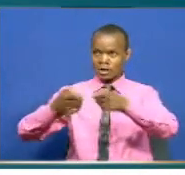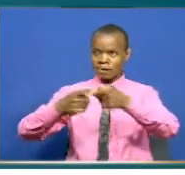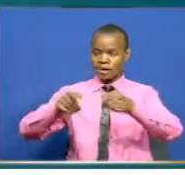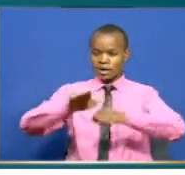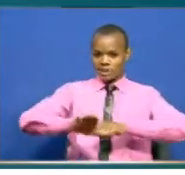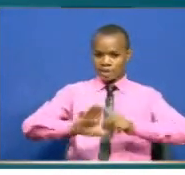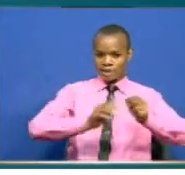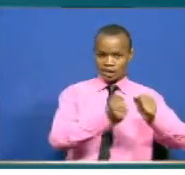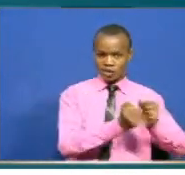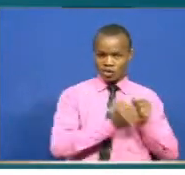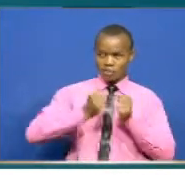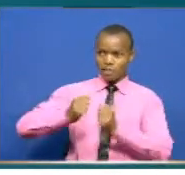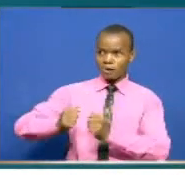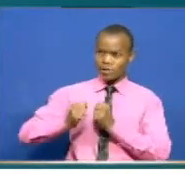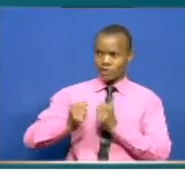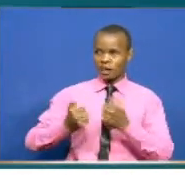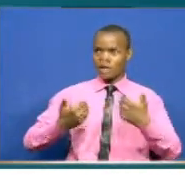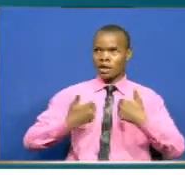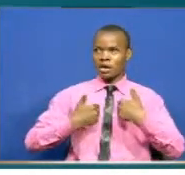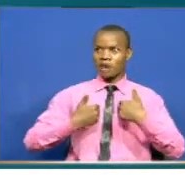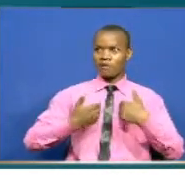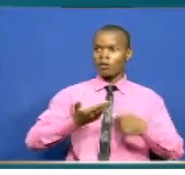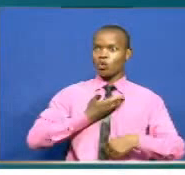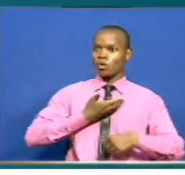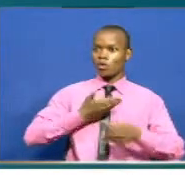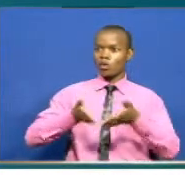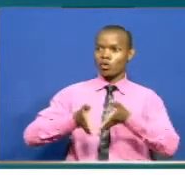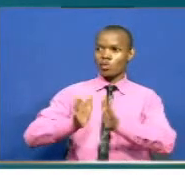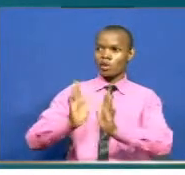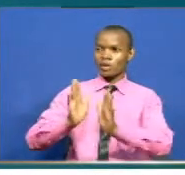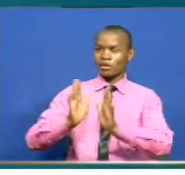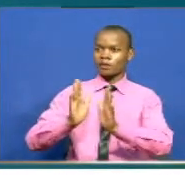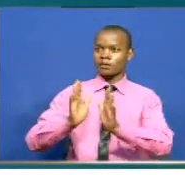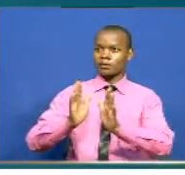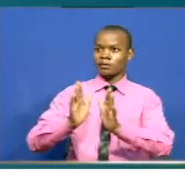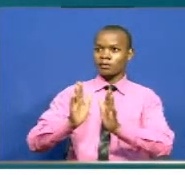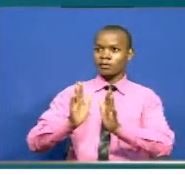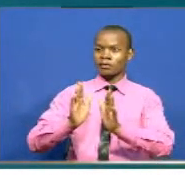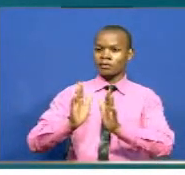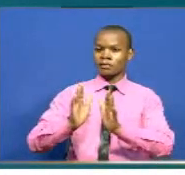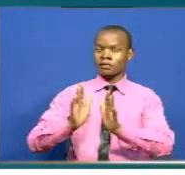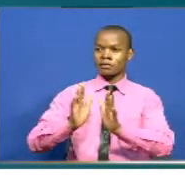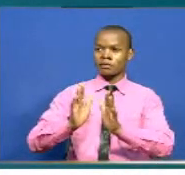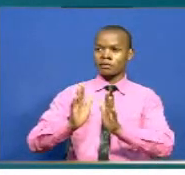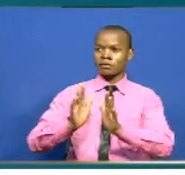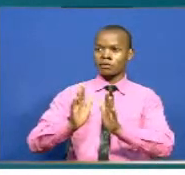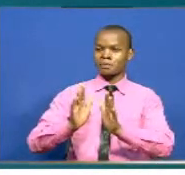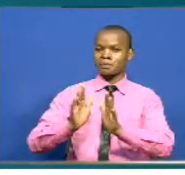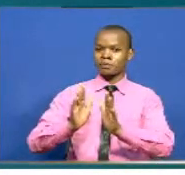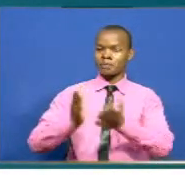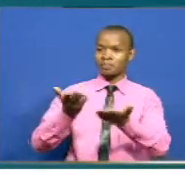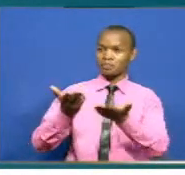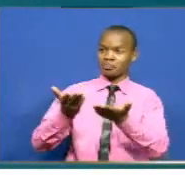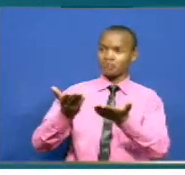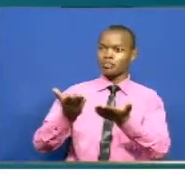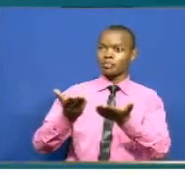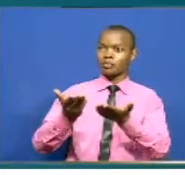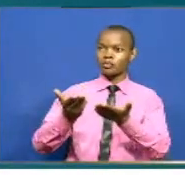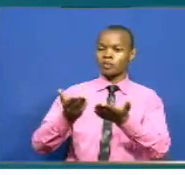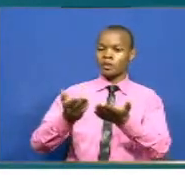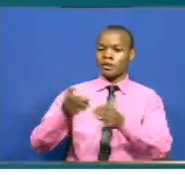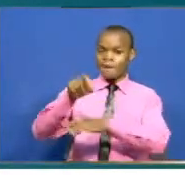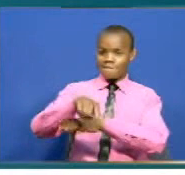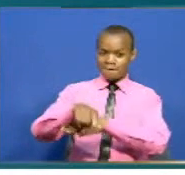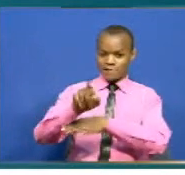Bay, they have got their own way of feeding the Kenya, and that is through, you know, fishing